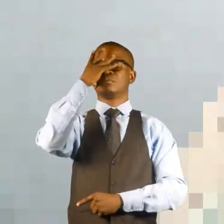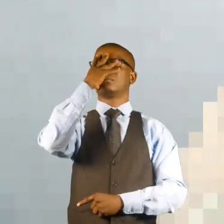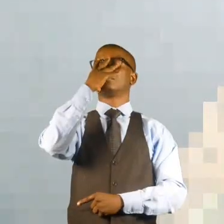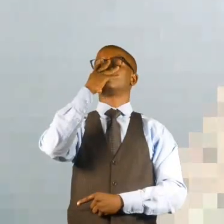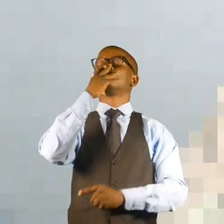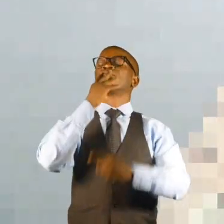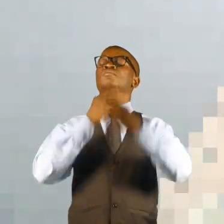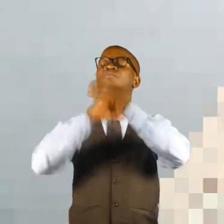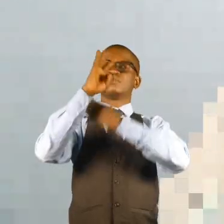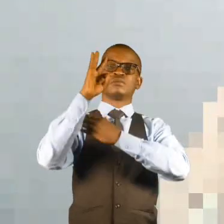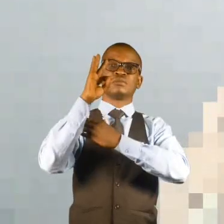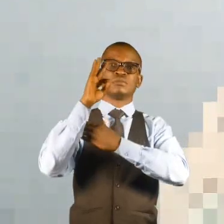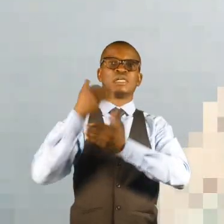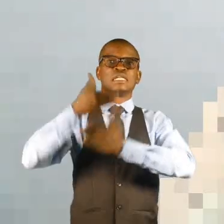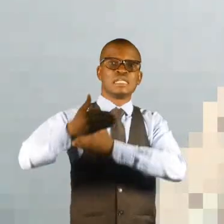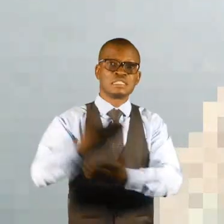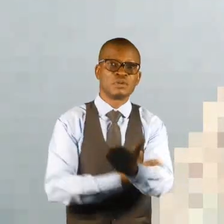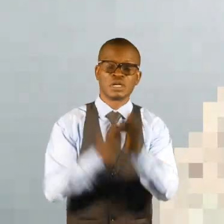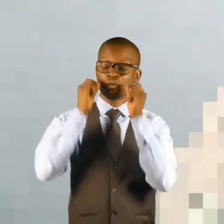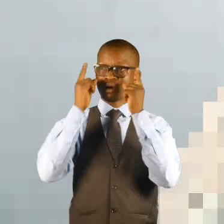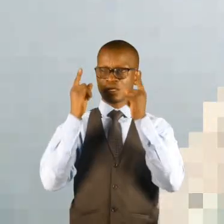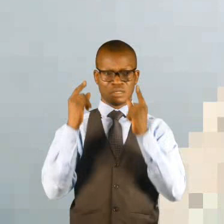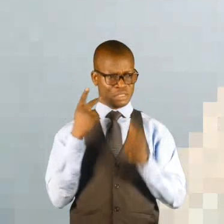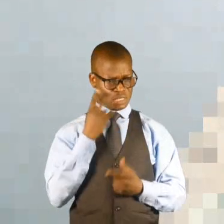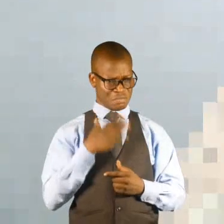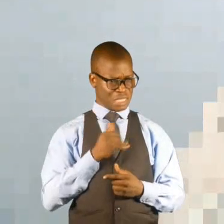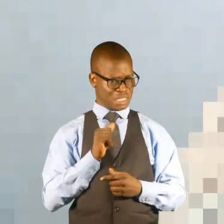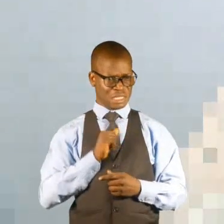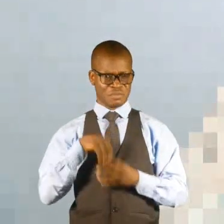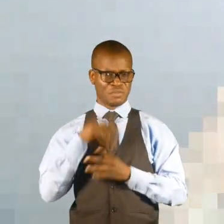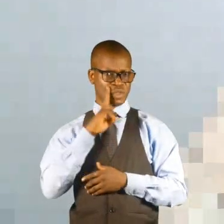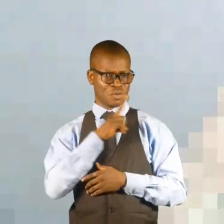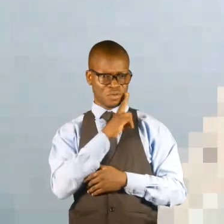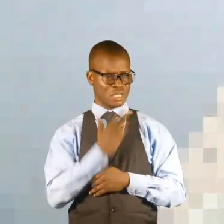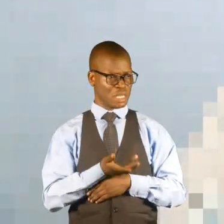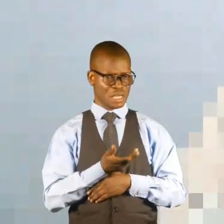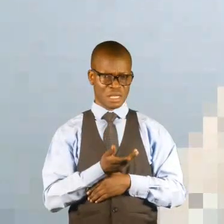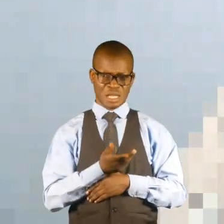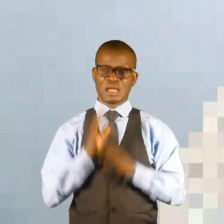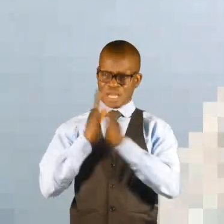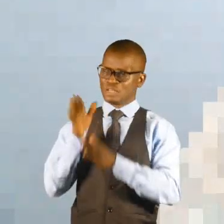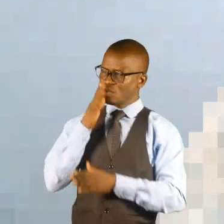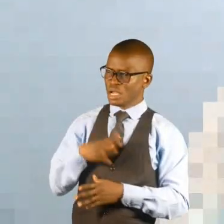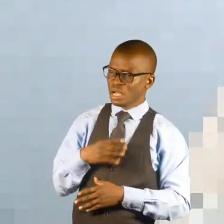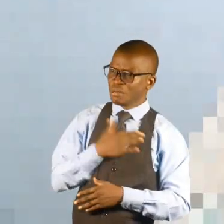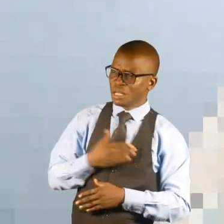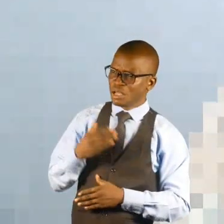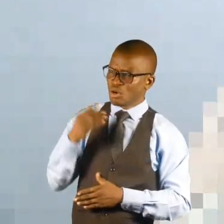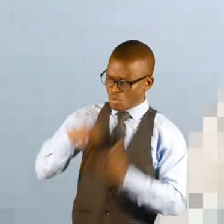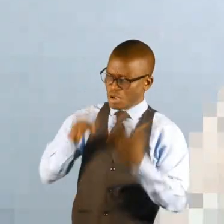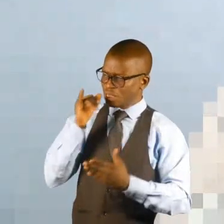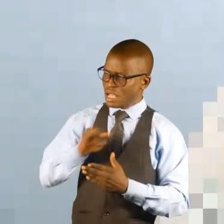off. So when I wake up the next morning, I saw myself in a hotel. I was asking the